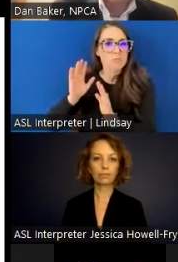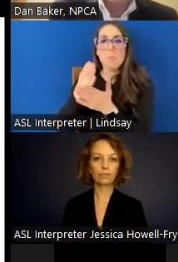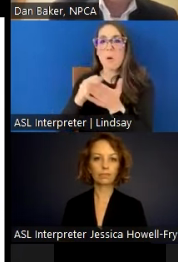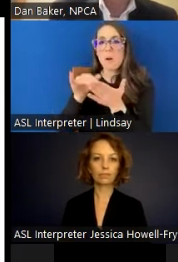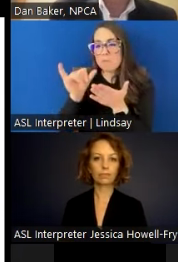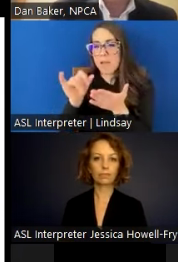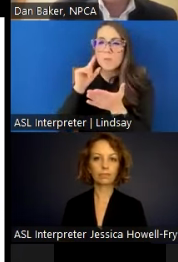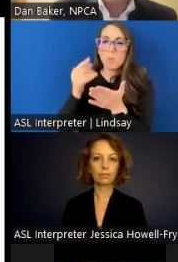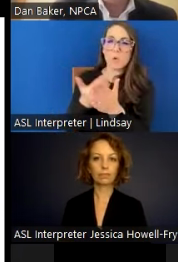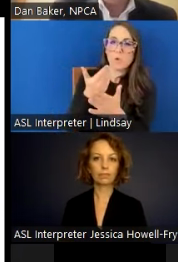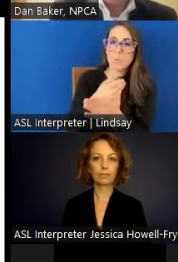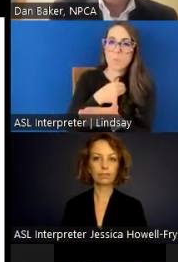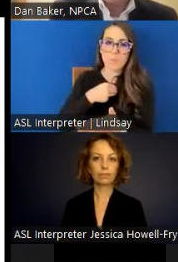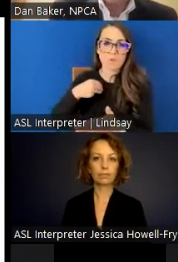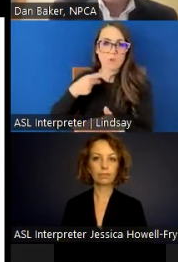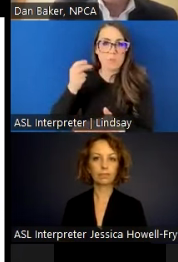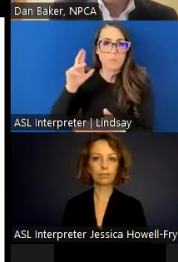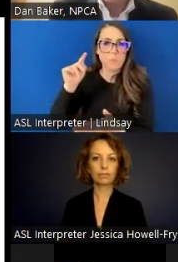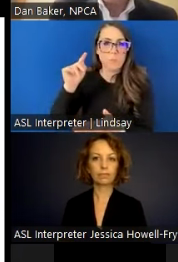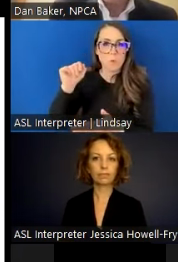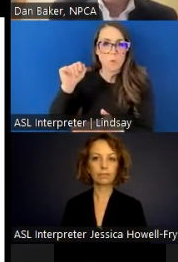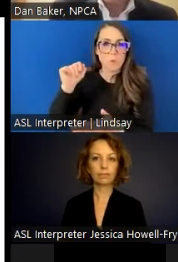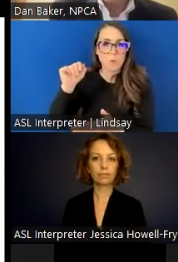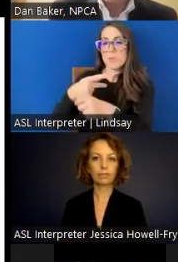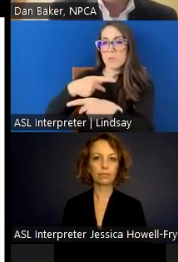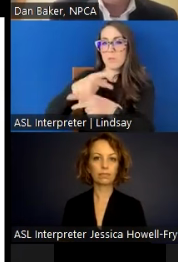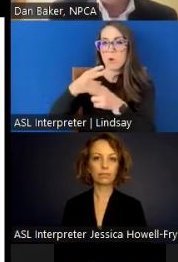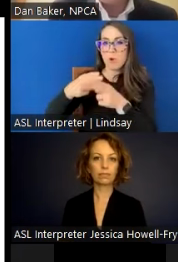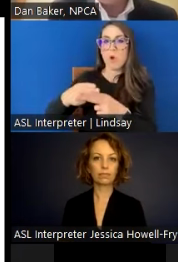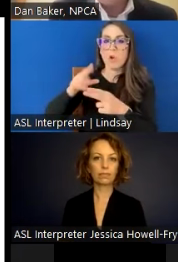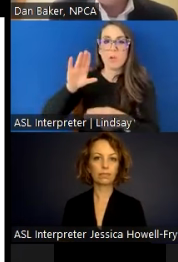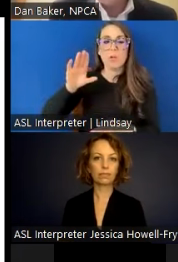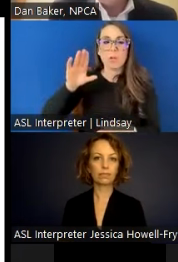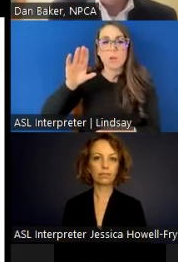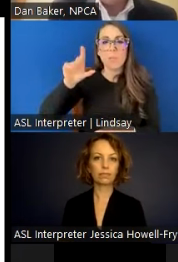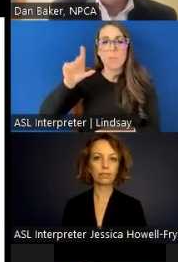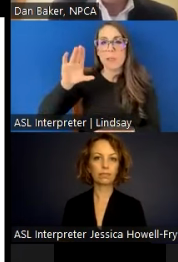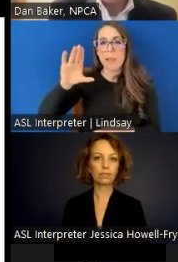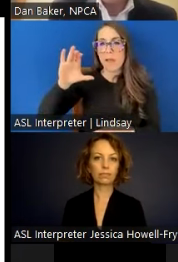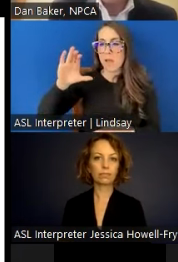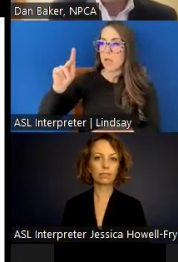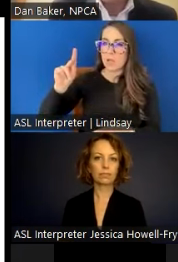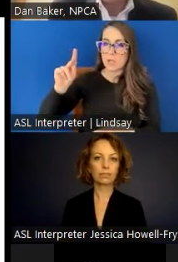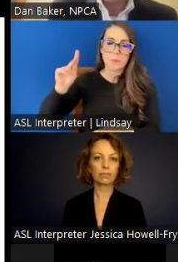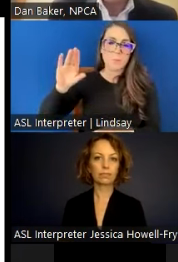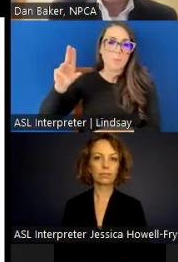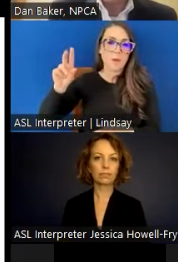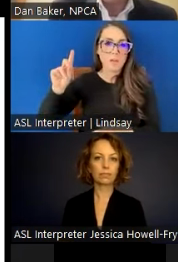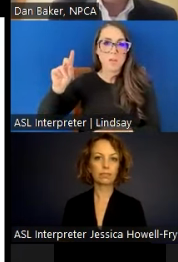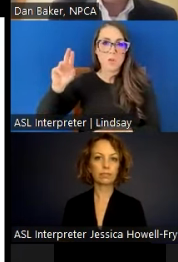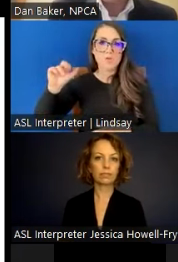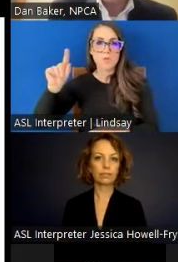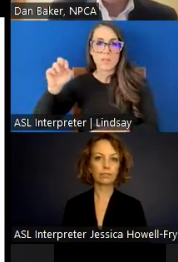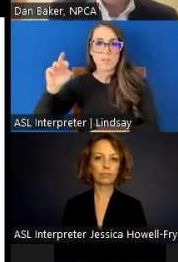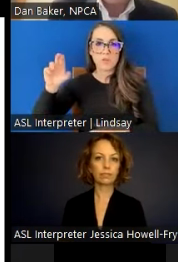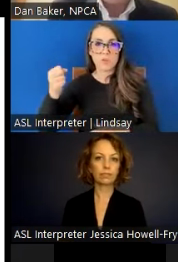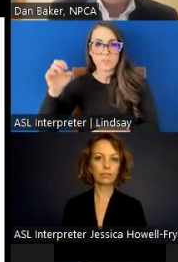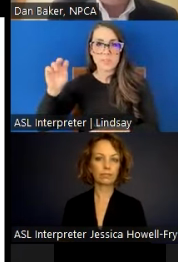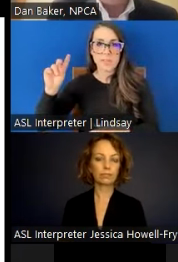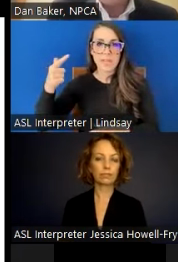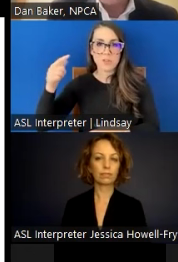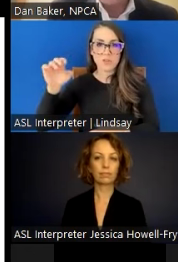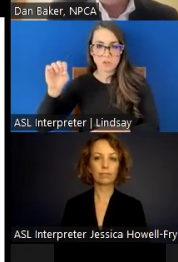membership portal using a product called Blackpod Razor's Edge. What I'd like to just share is that this is a